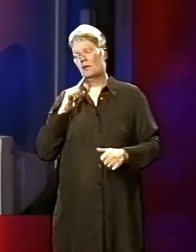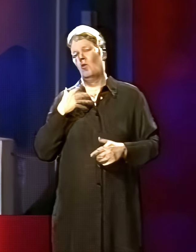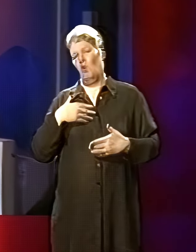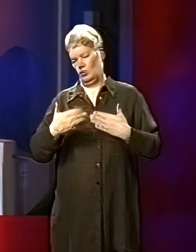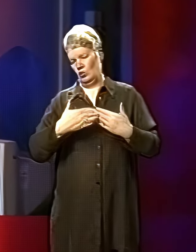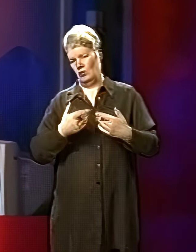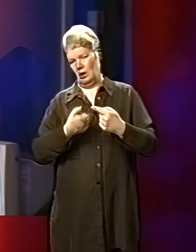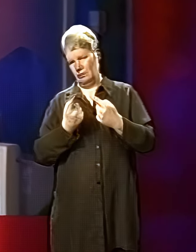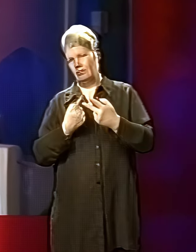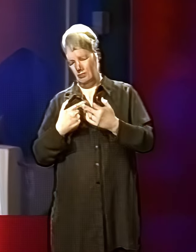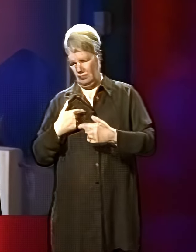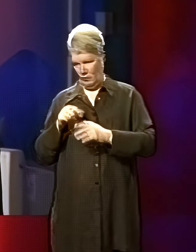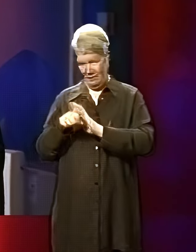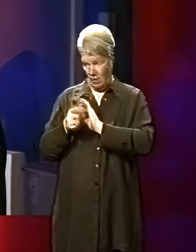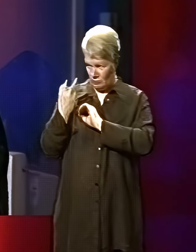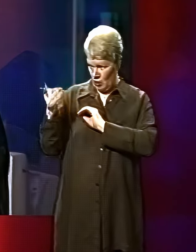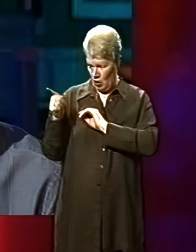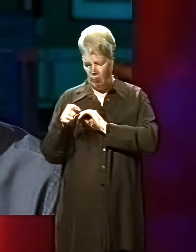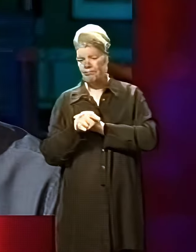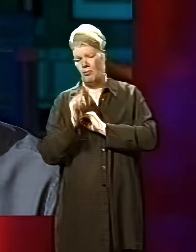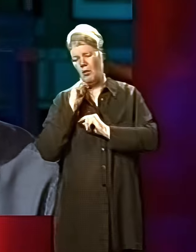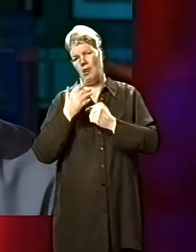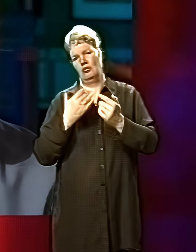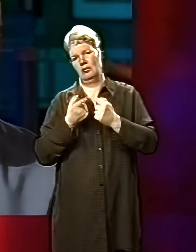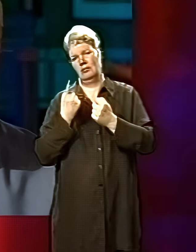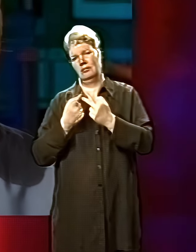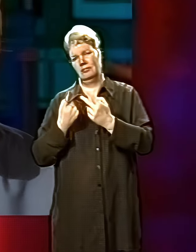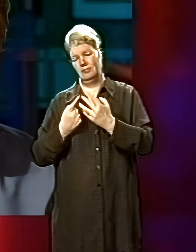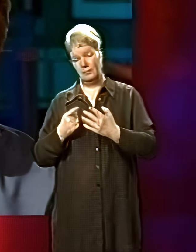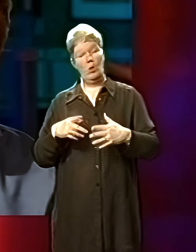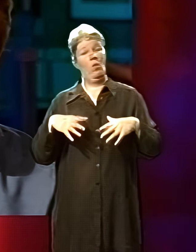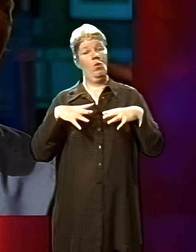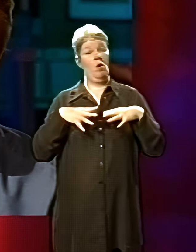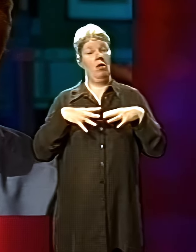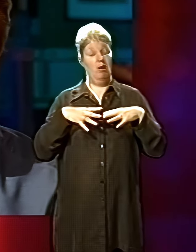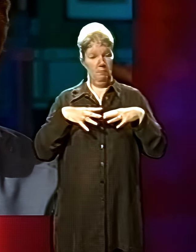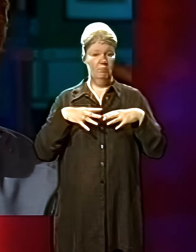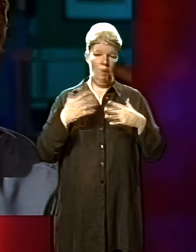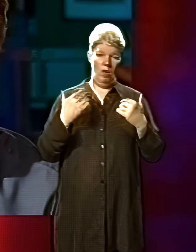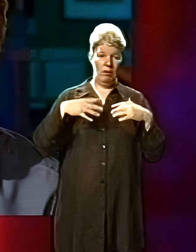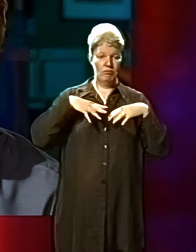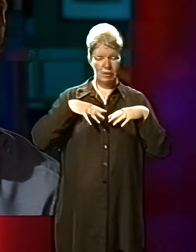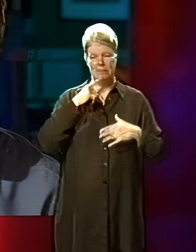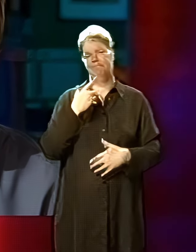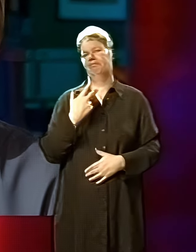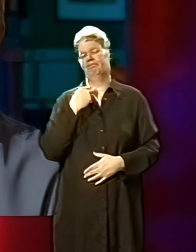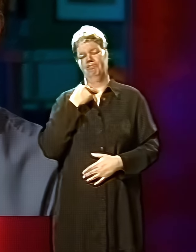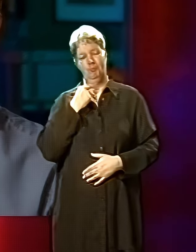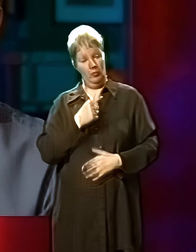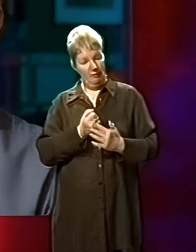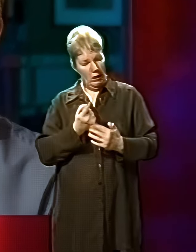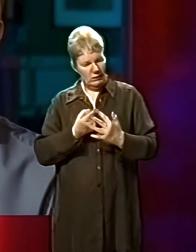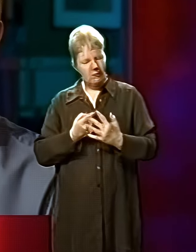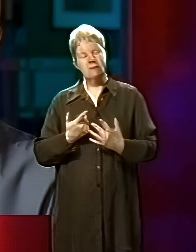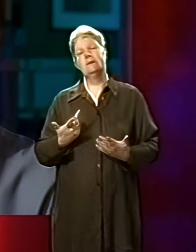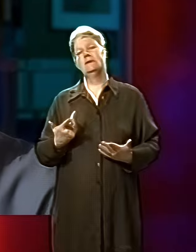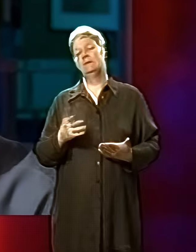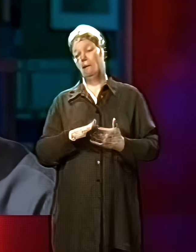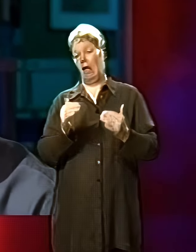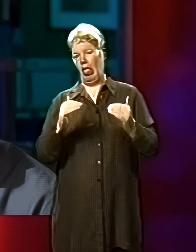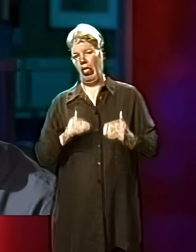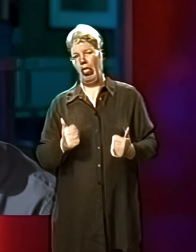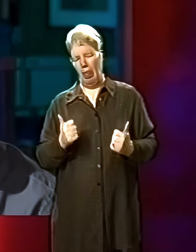each of the points raised in our report. Welcome Break are deeply disappointed at what Watchdog found, but say if some of our standards are